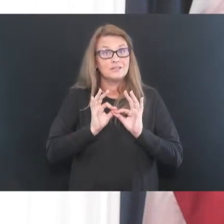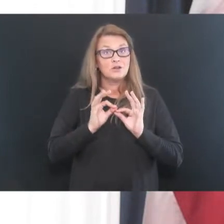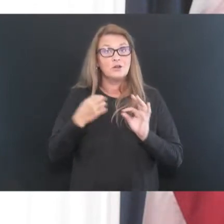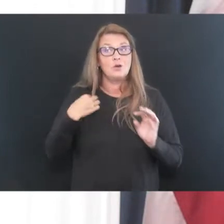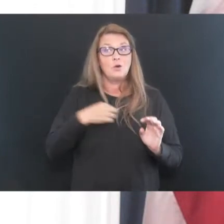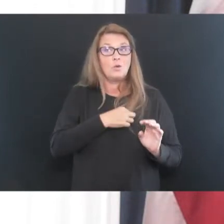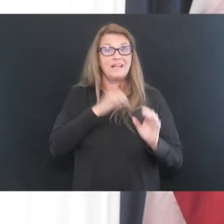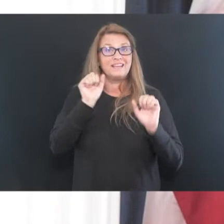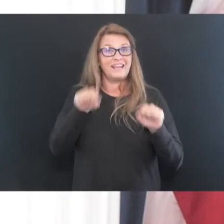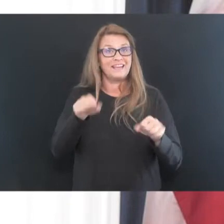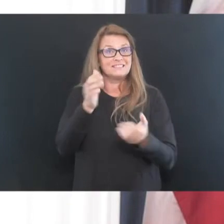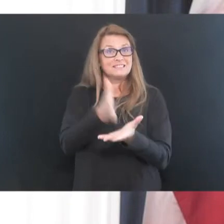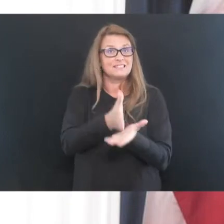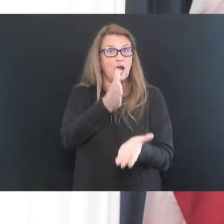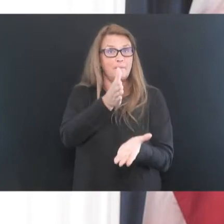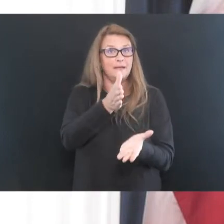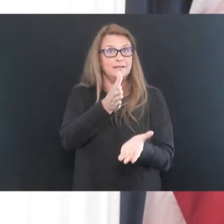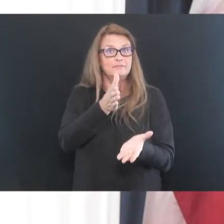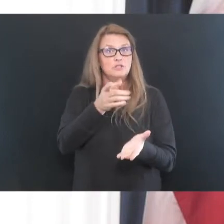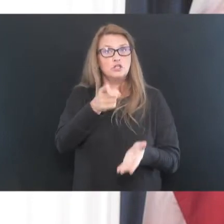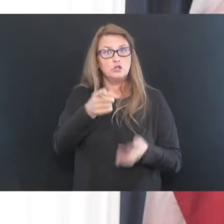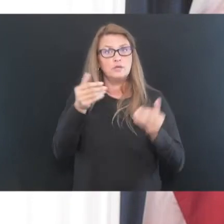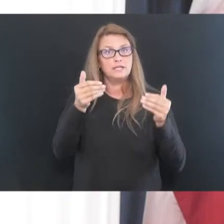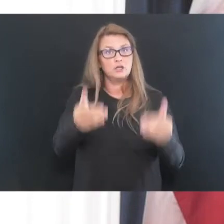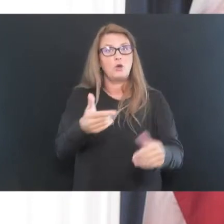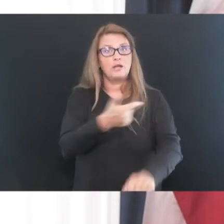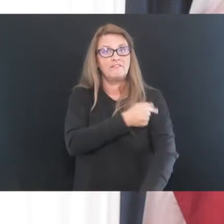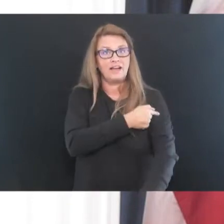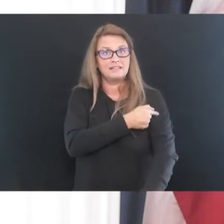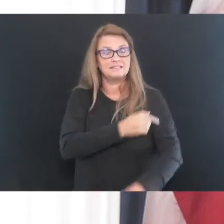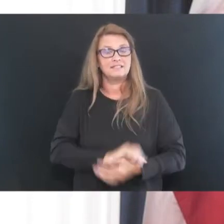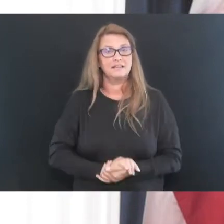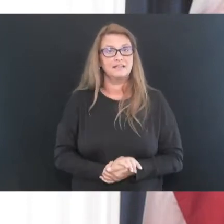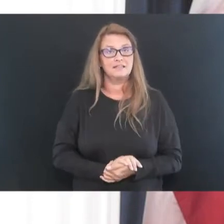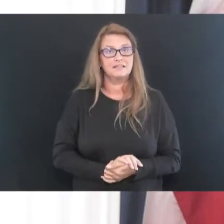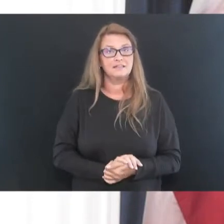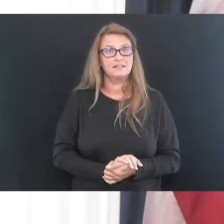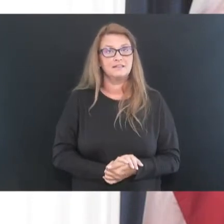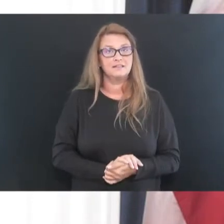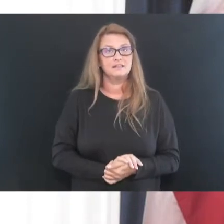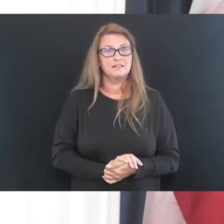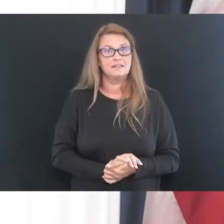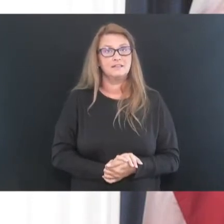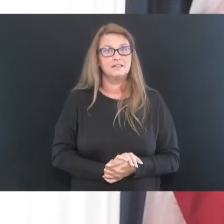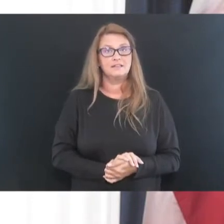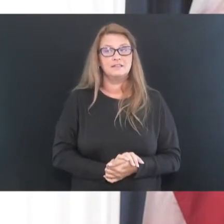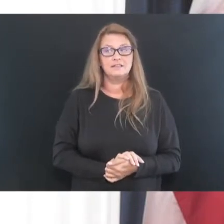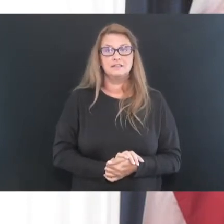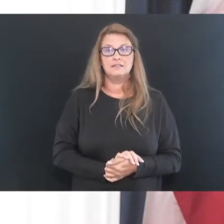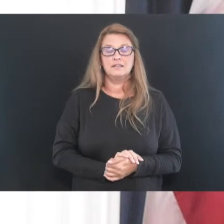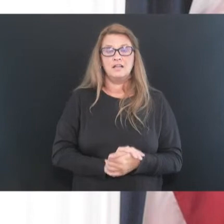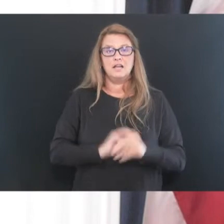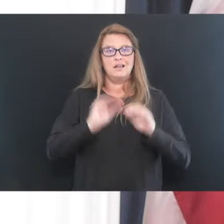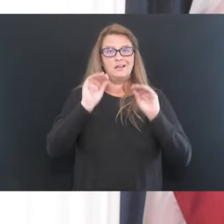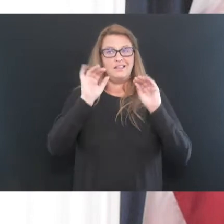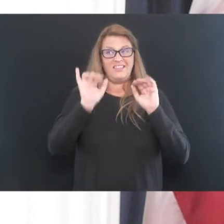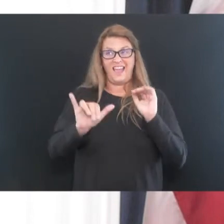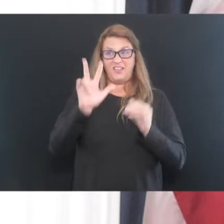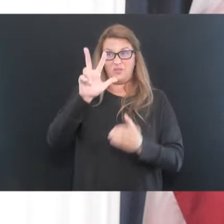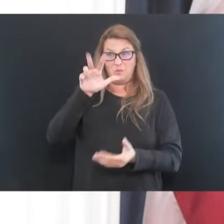this, get vaccinated. And just to put the numbers in a little bit different perspective, of the